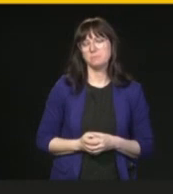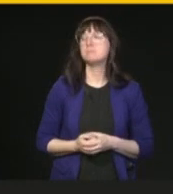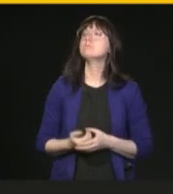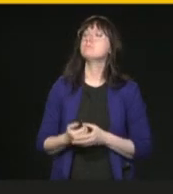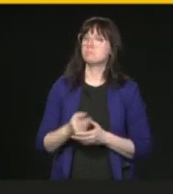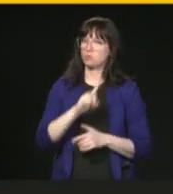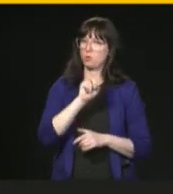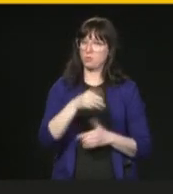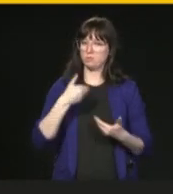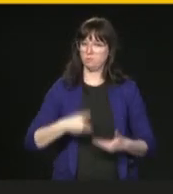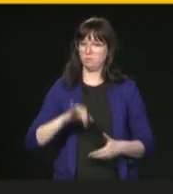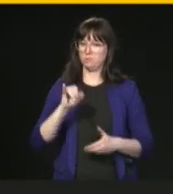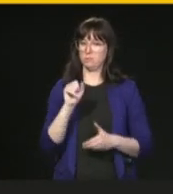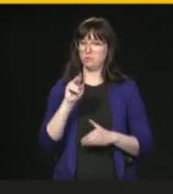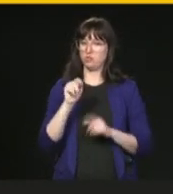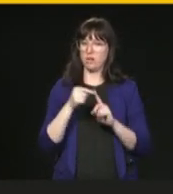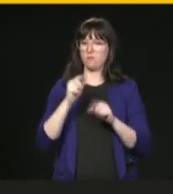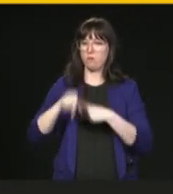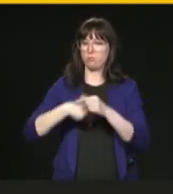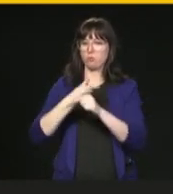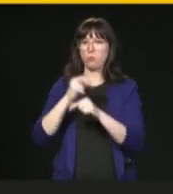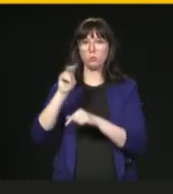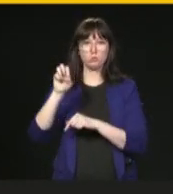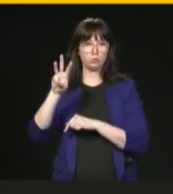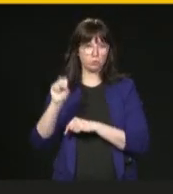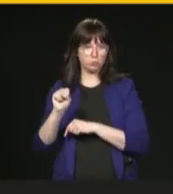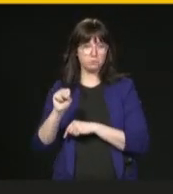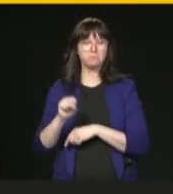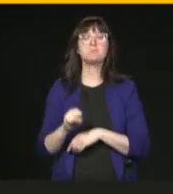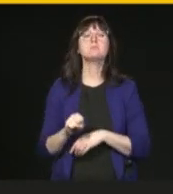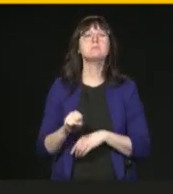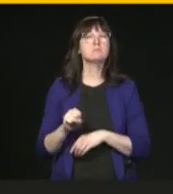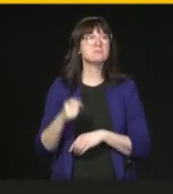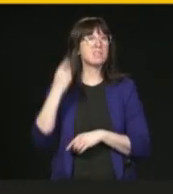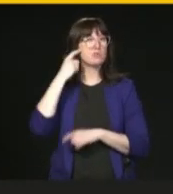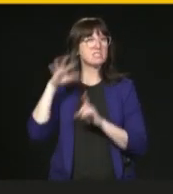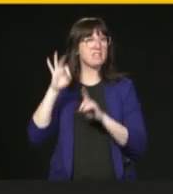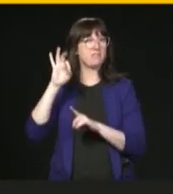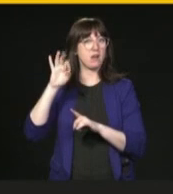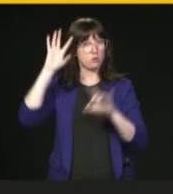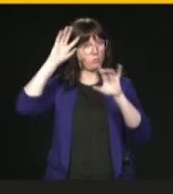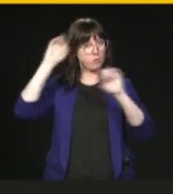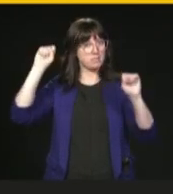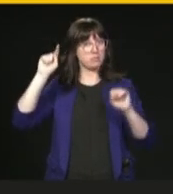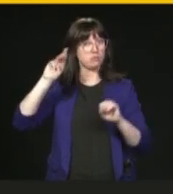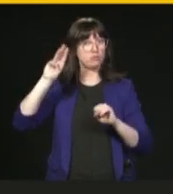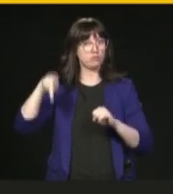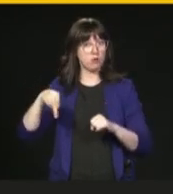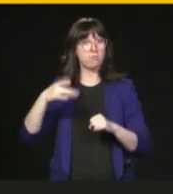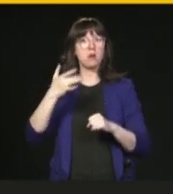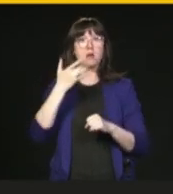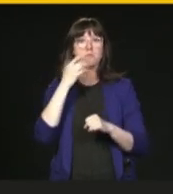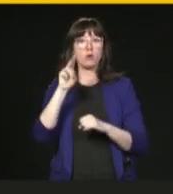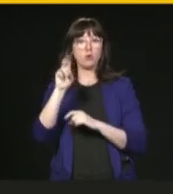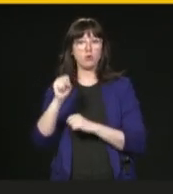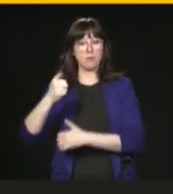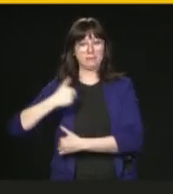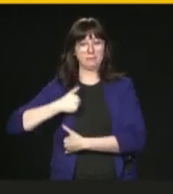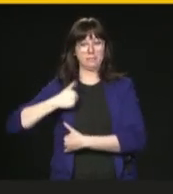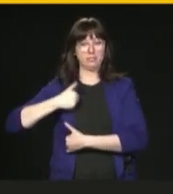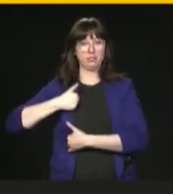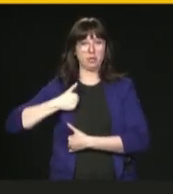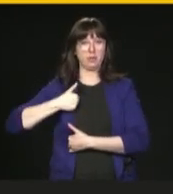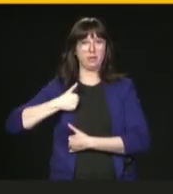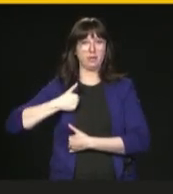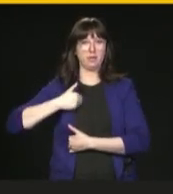Prime Minister. Janet Silver, Global News. Global News has learned that the Trump administration wants to have U.S. military troops